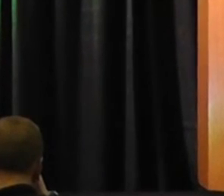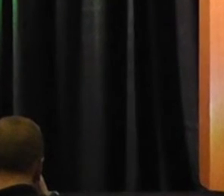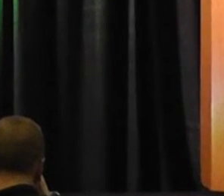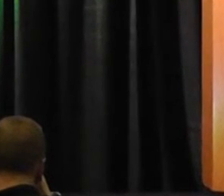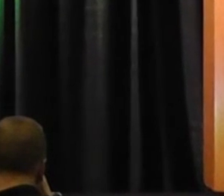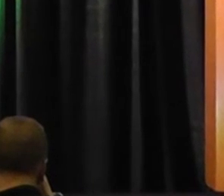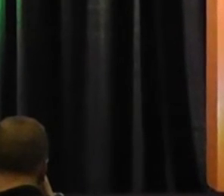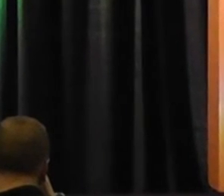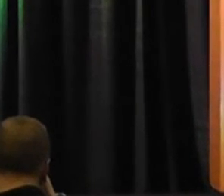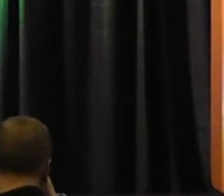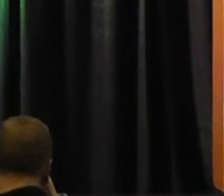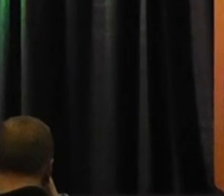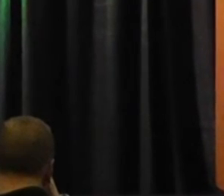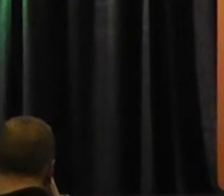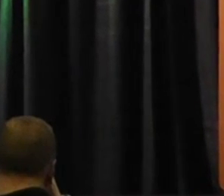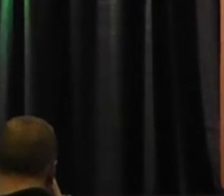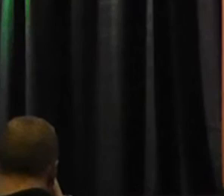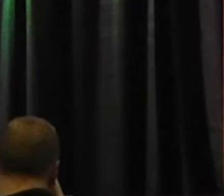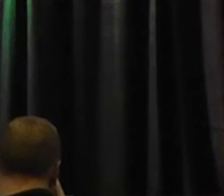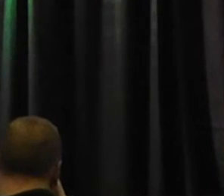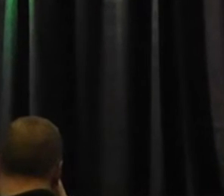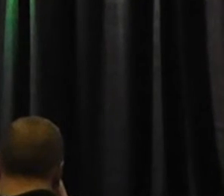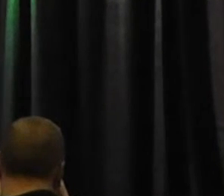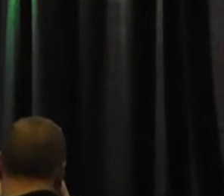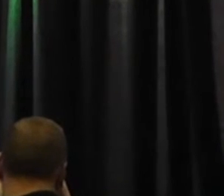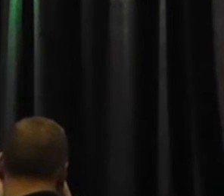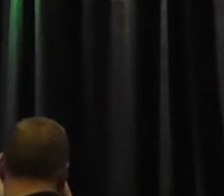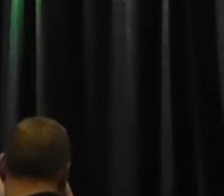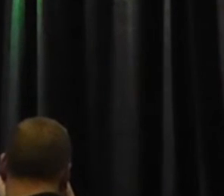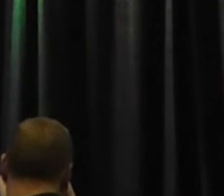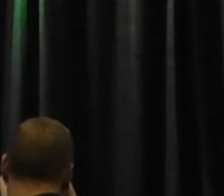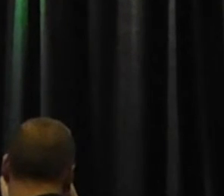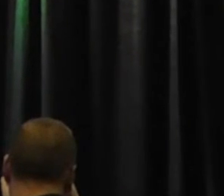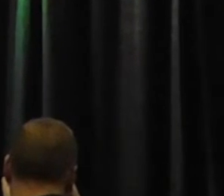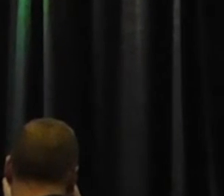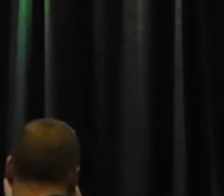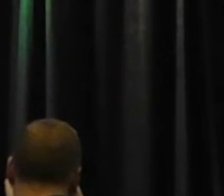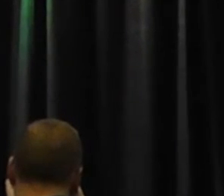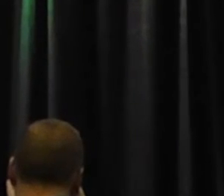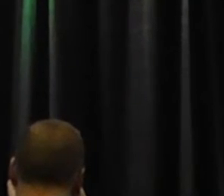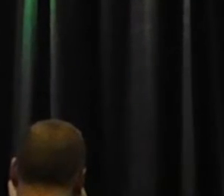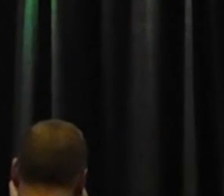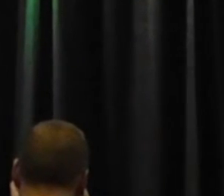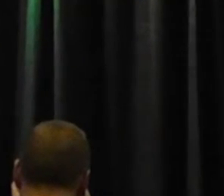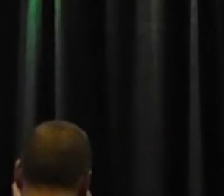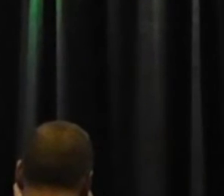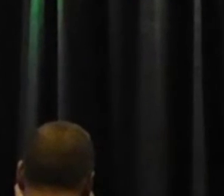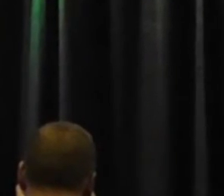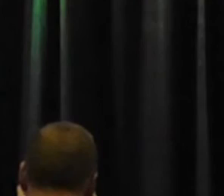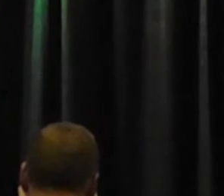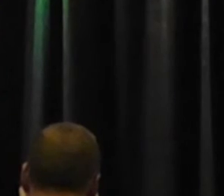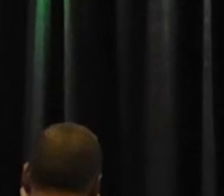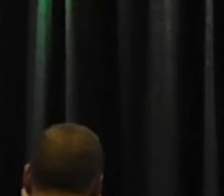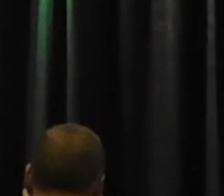2011, I decided to leave my country, my family, my friends, everything, and move to Edmonton. And was because after finishing